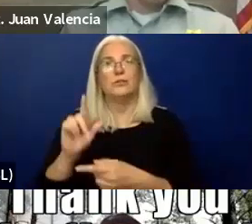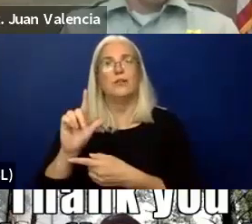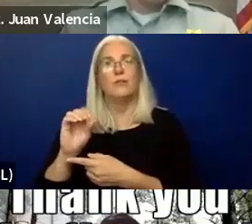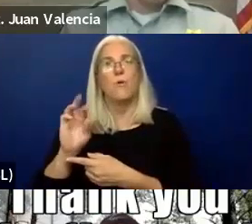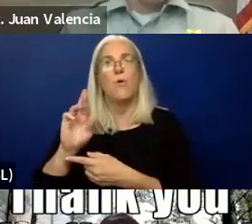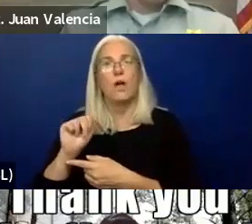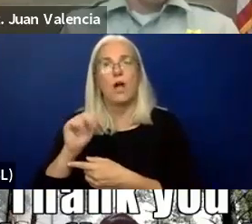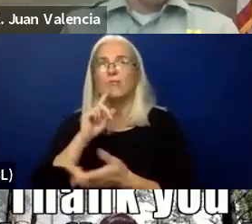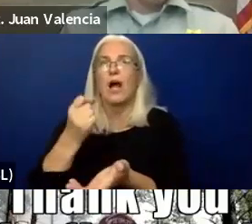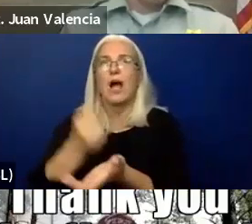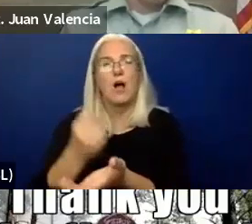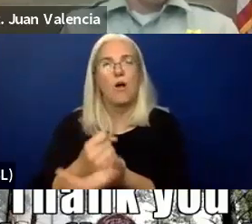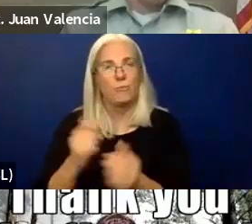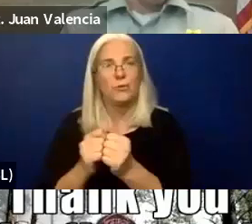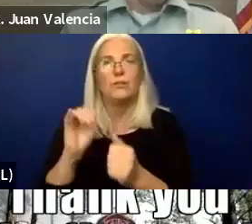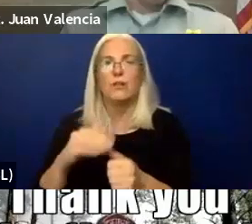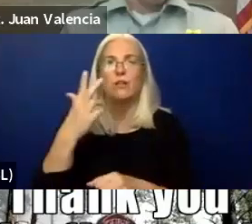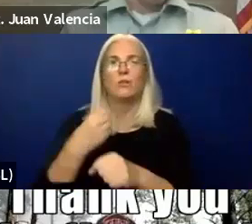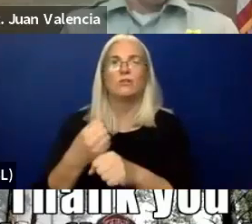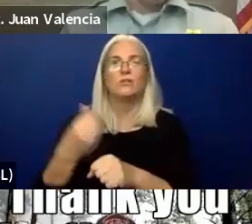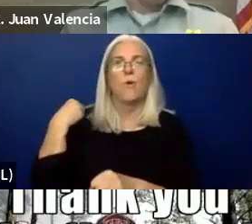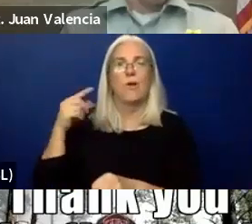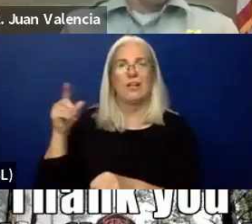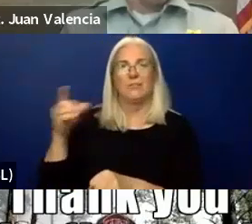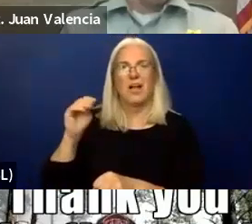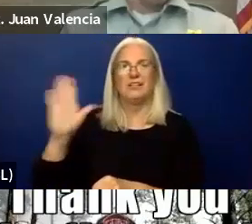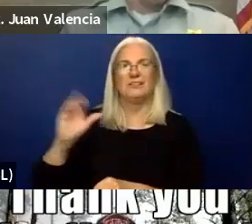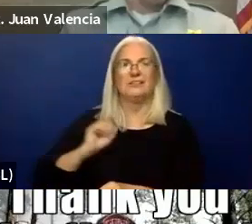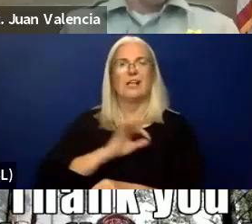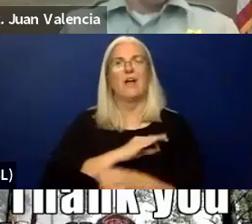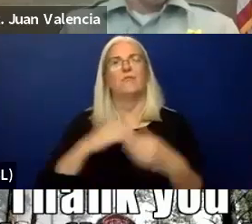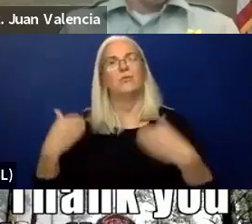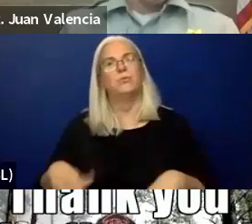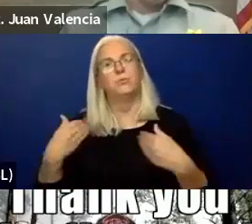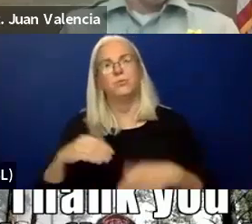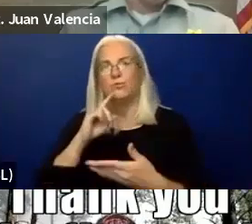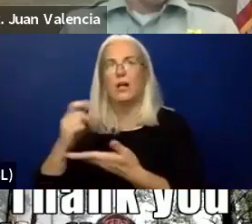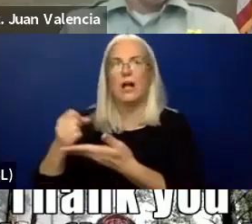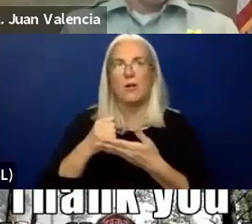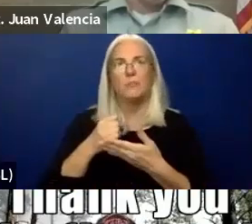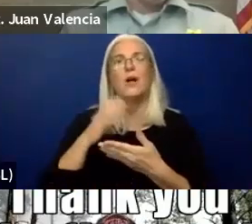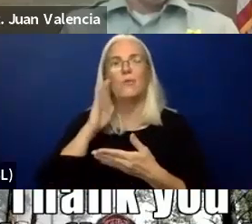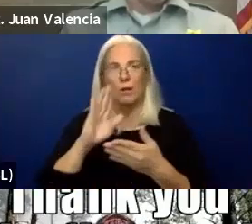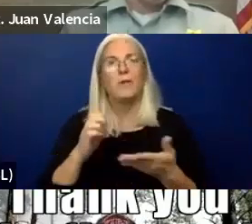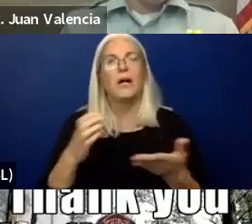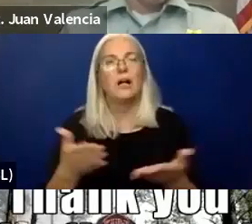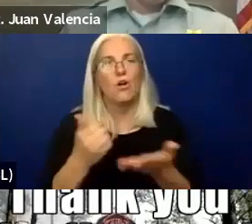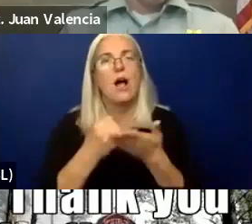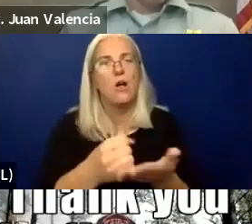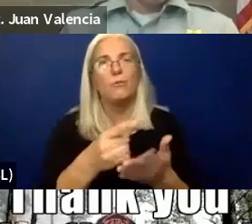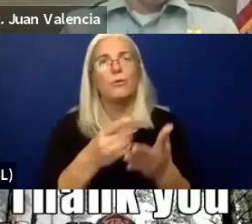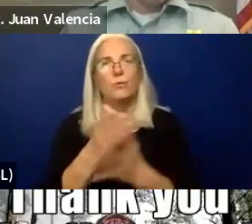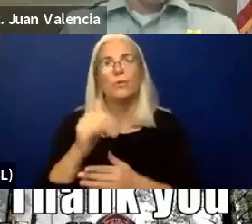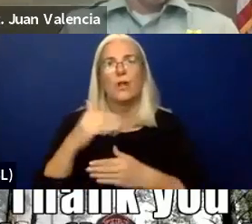incredible staff are with us. You will be with us in that process, and we will be having more information about